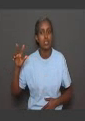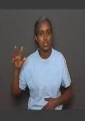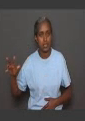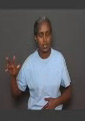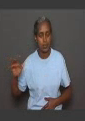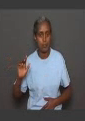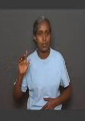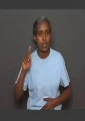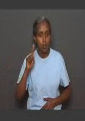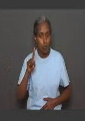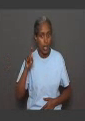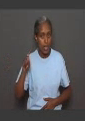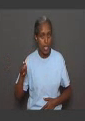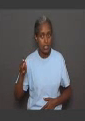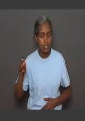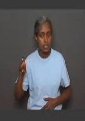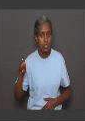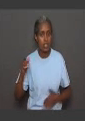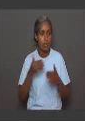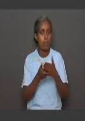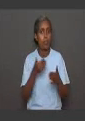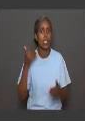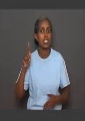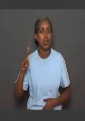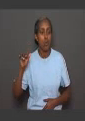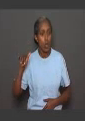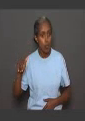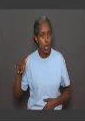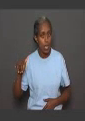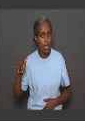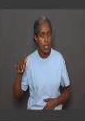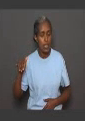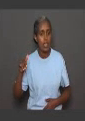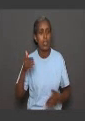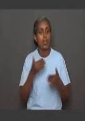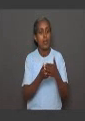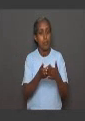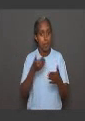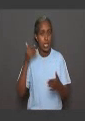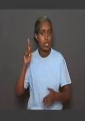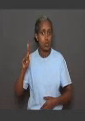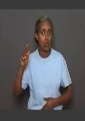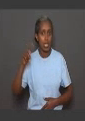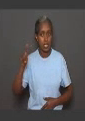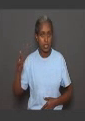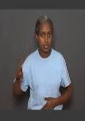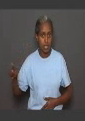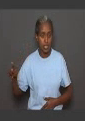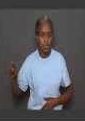3 1x minus 1y minus